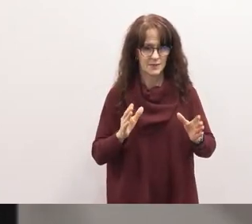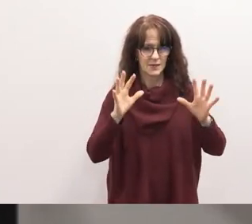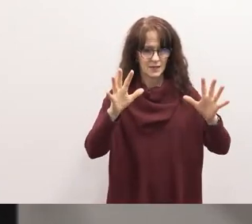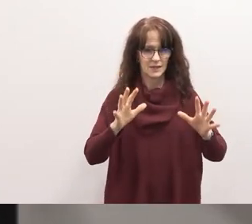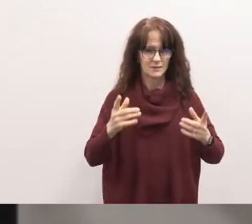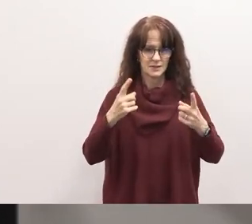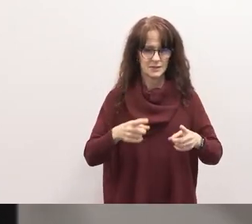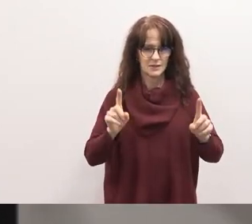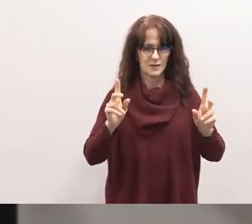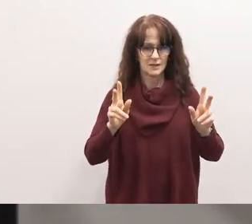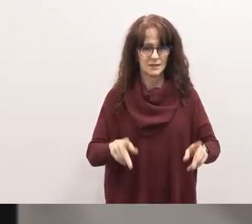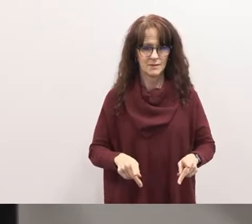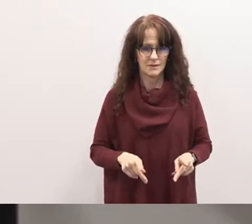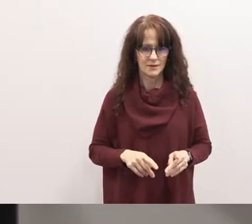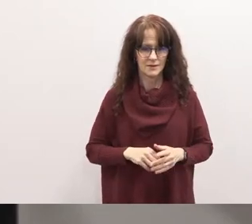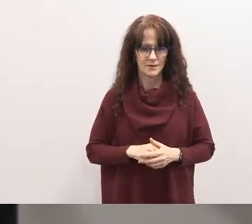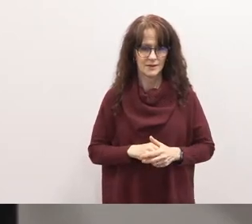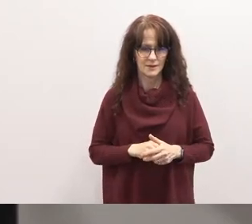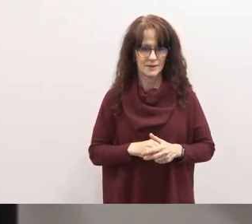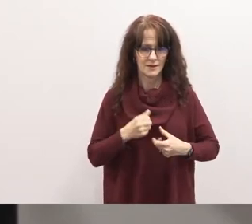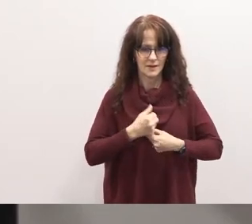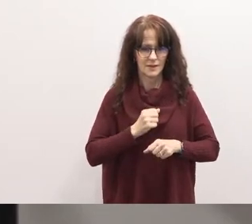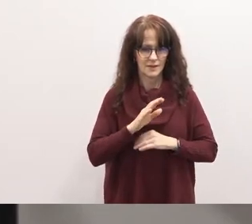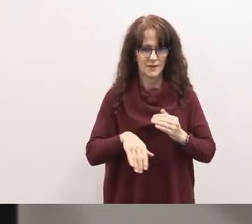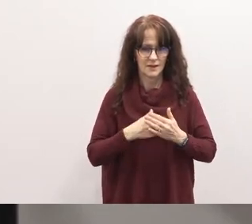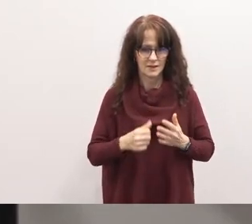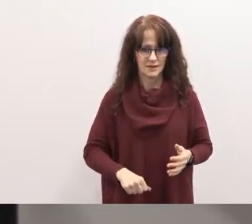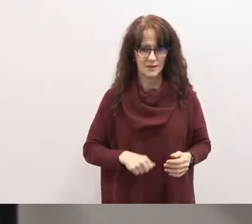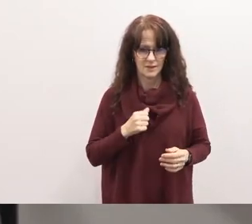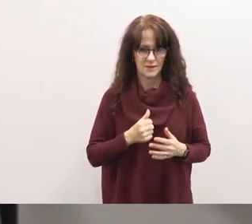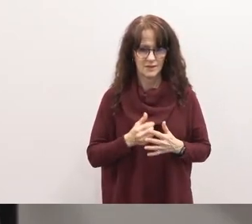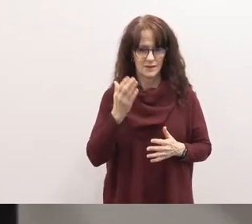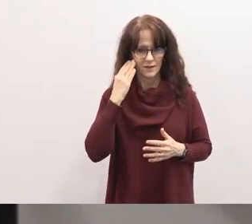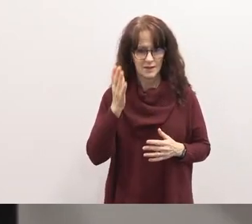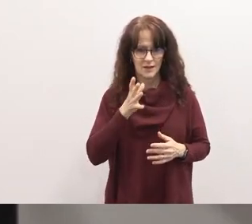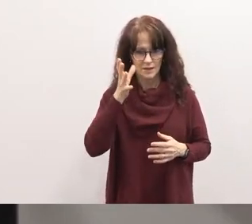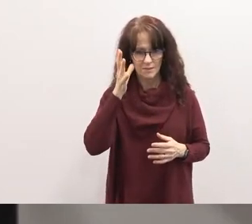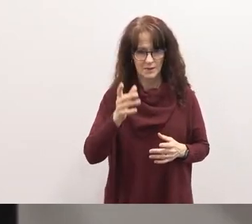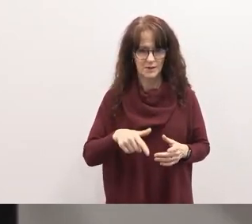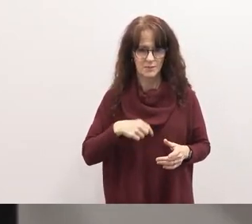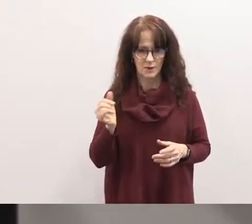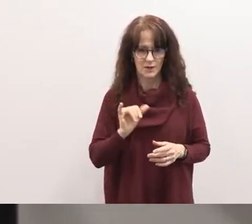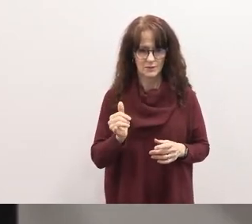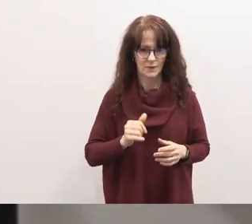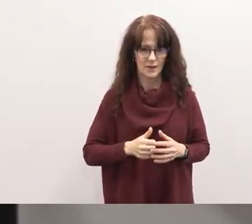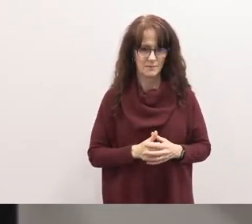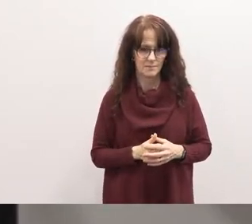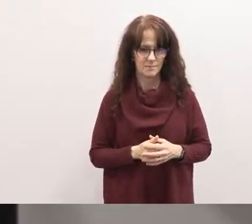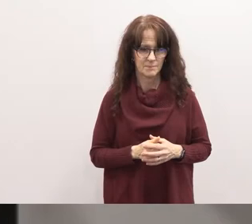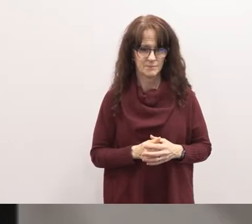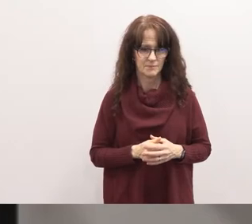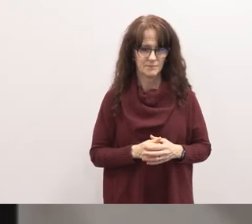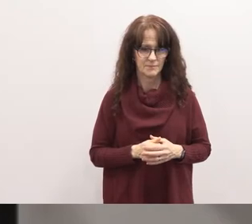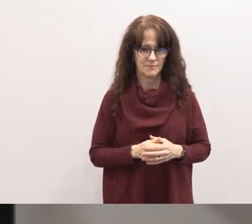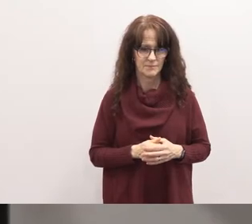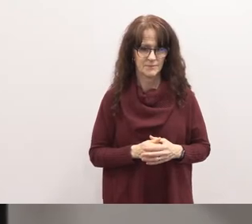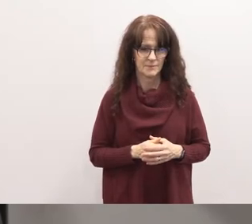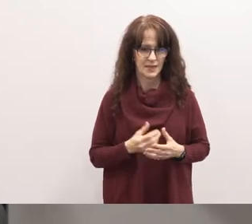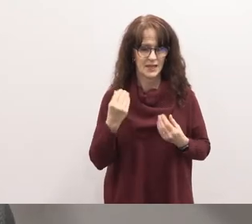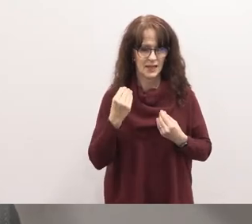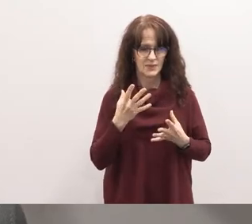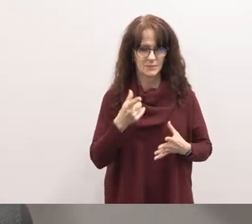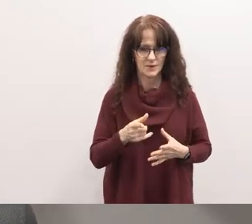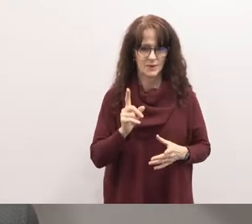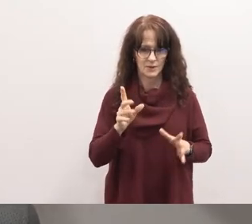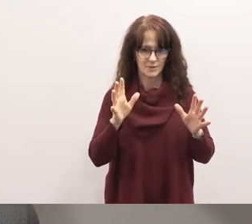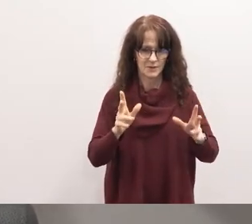incredibly successful person and make us, all of us, proud. And I know your parents are proud as well, and let them know that